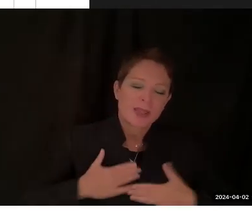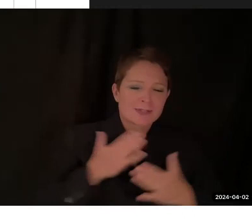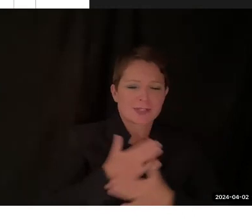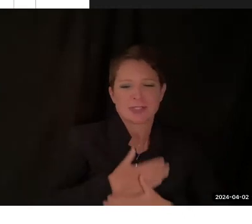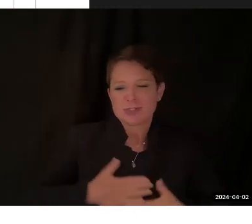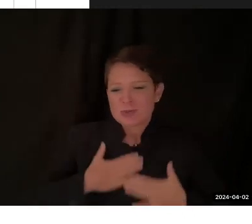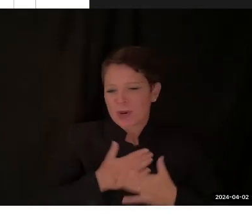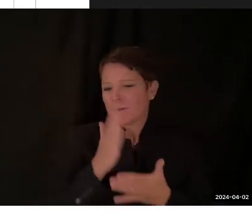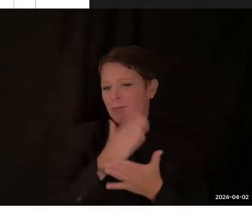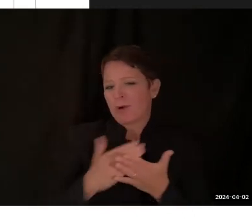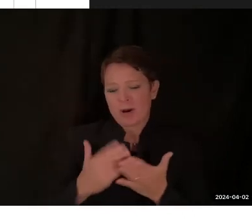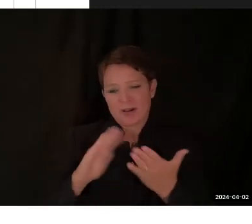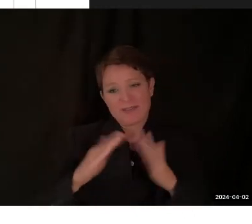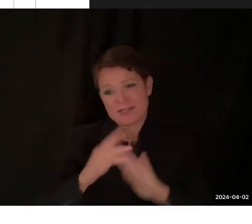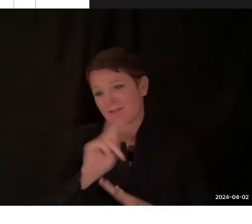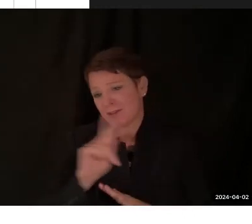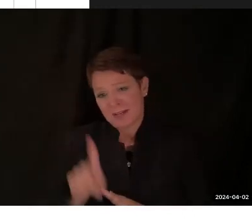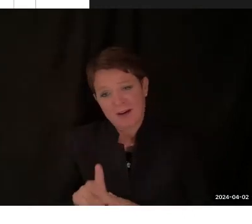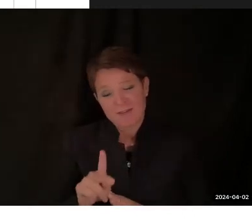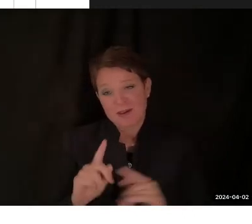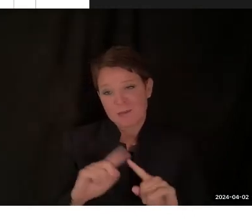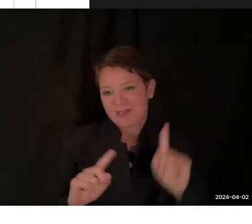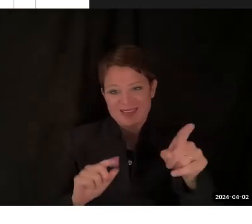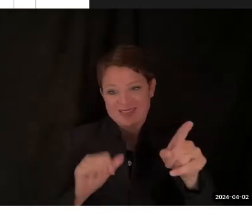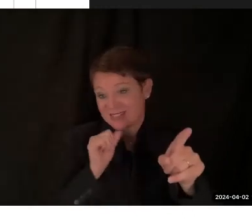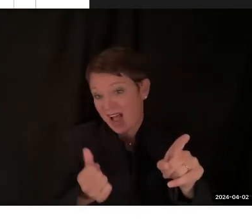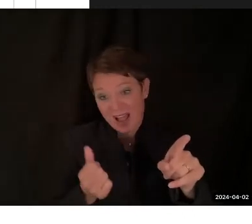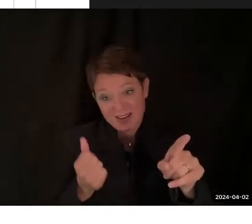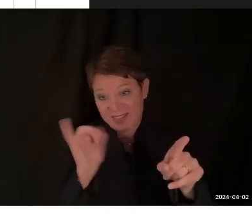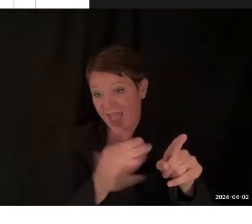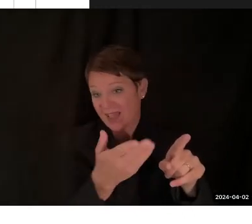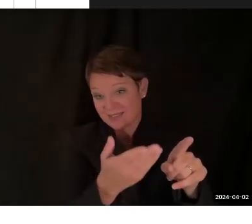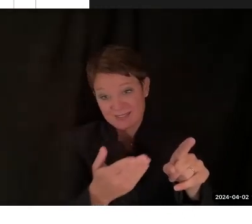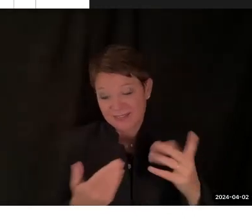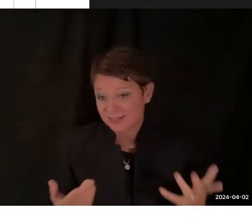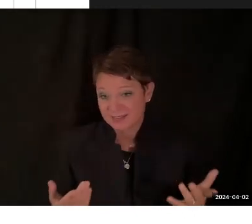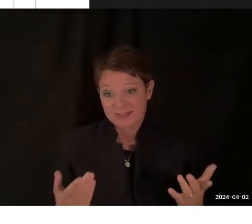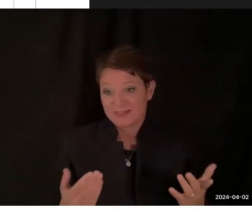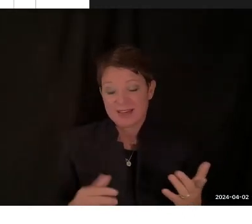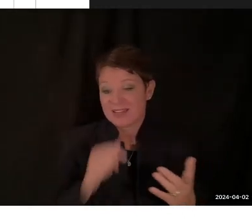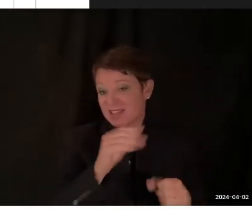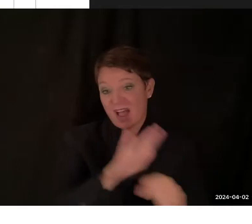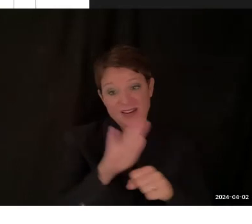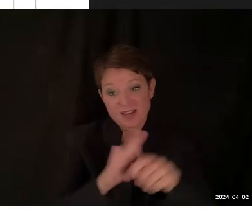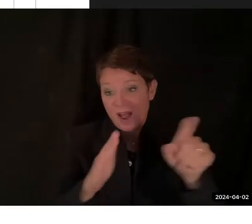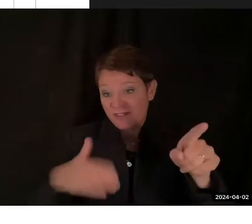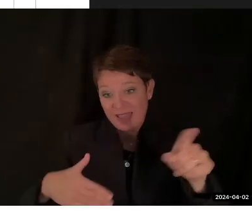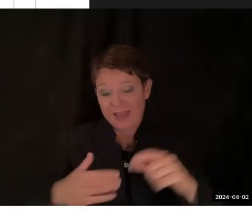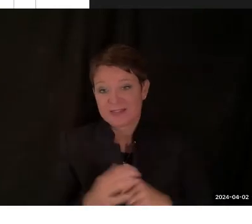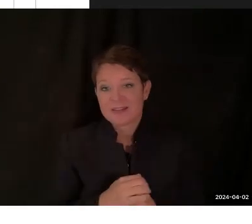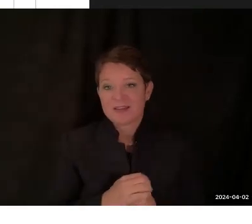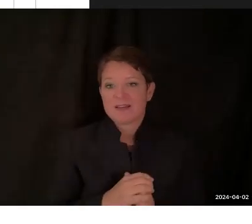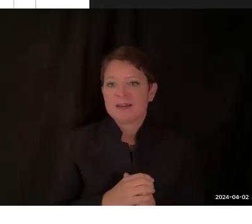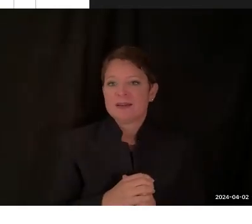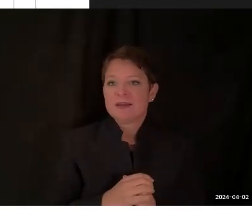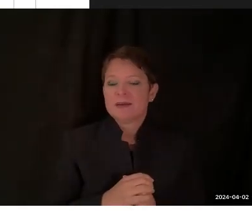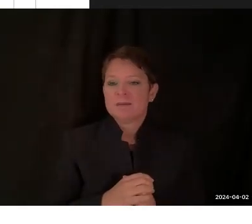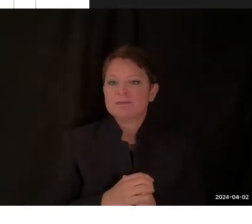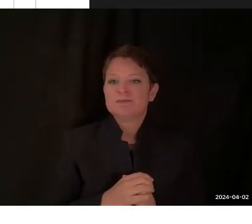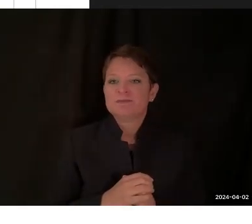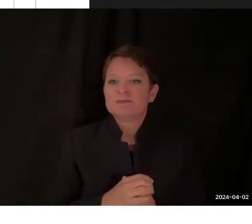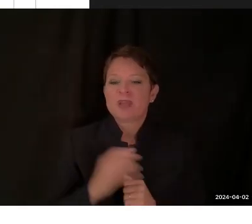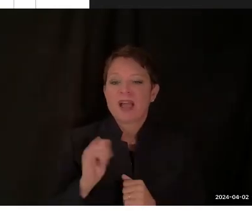delightful element of the city of Philadelphia. And it's not there yet. That's my opinion. I think that's